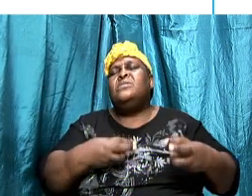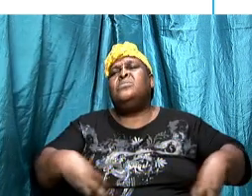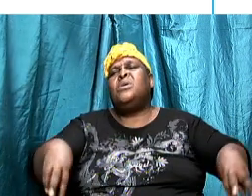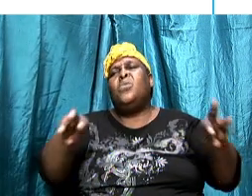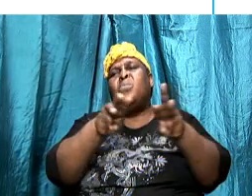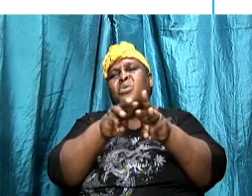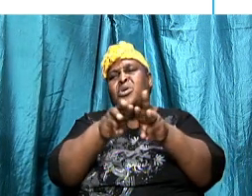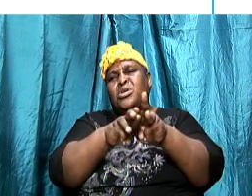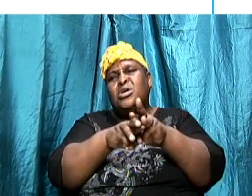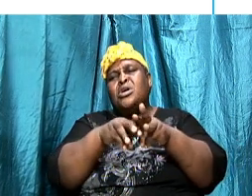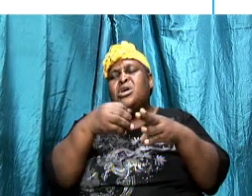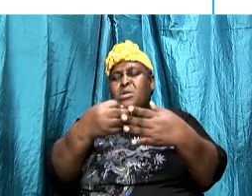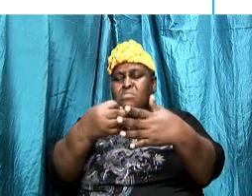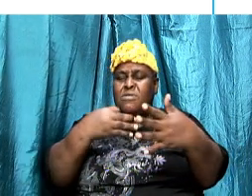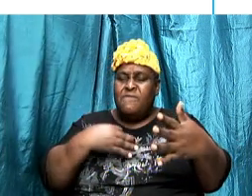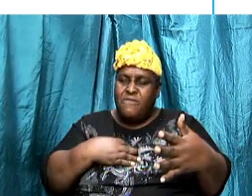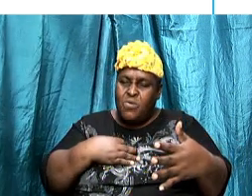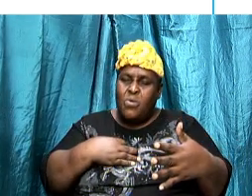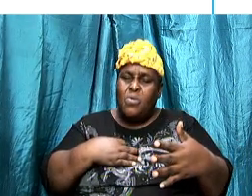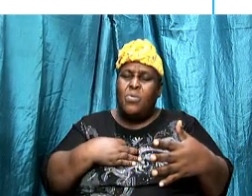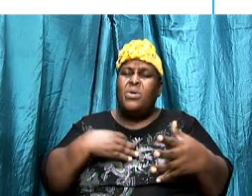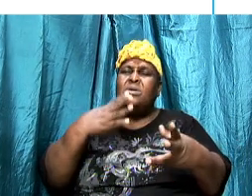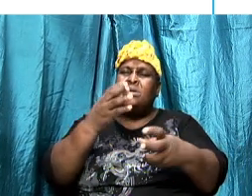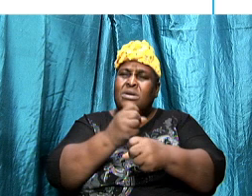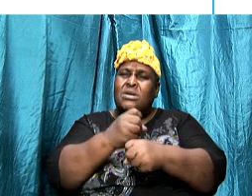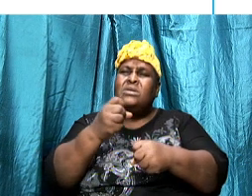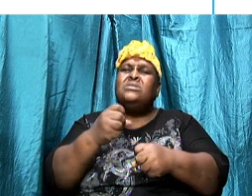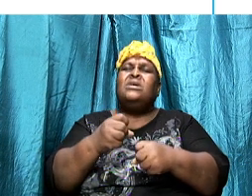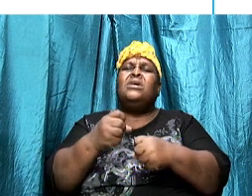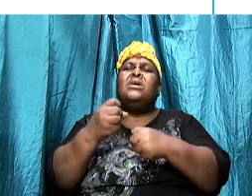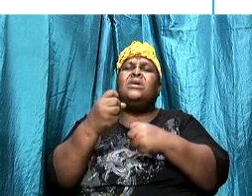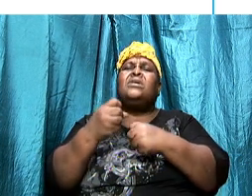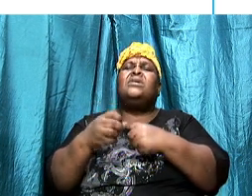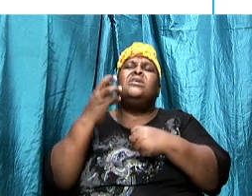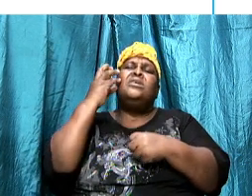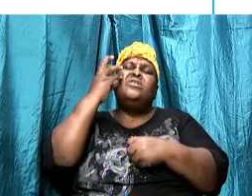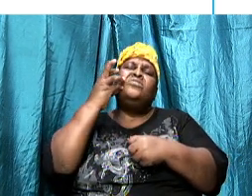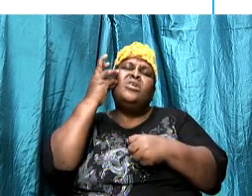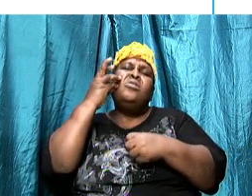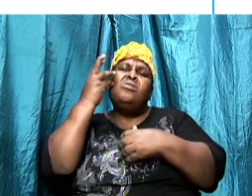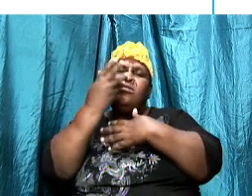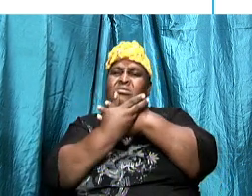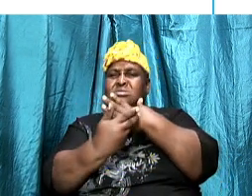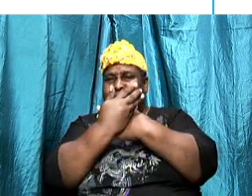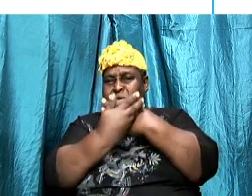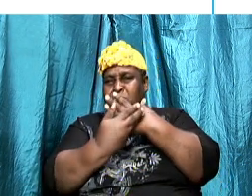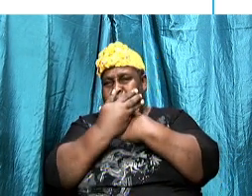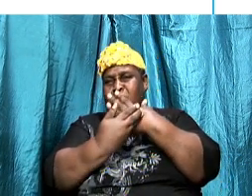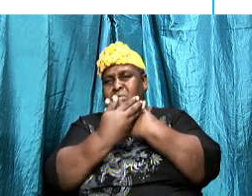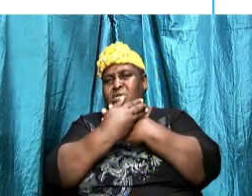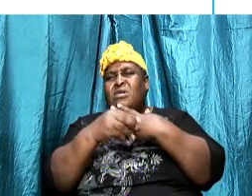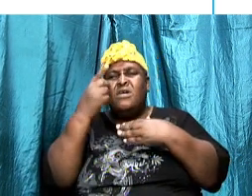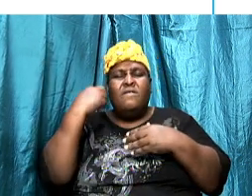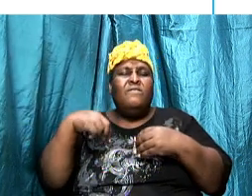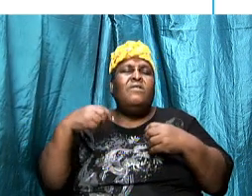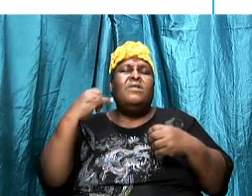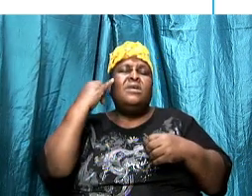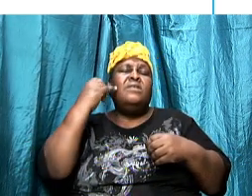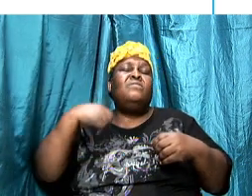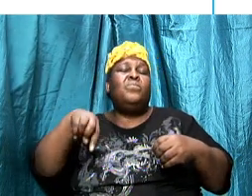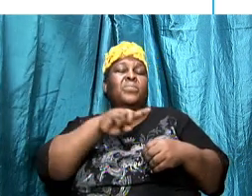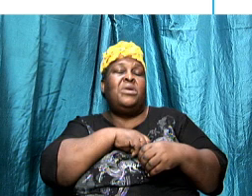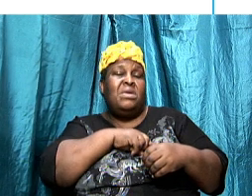before we partake of the Lord's Supper. Because if we partake of the Lord's Supper